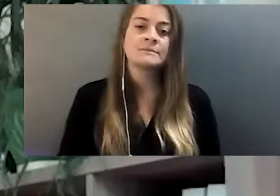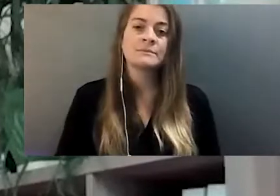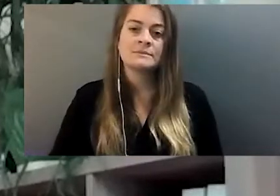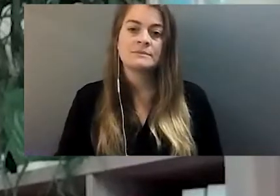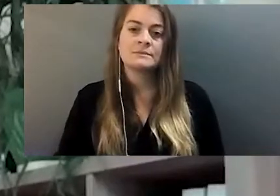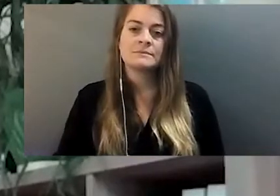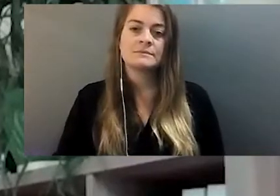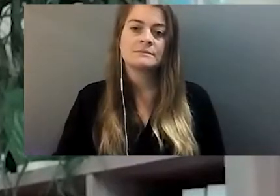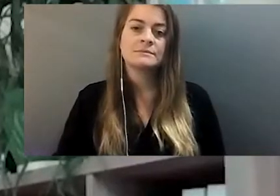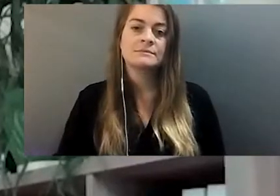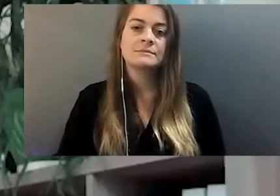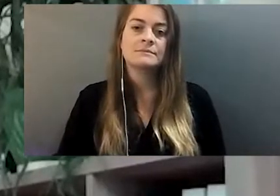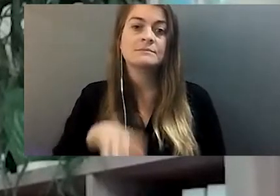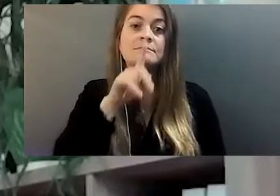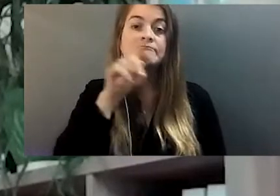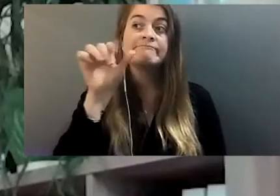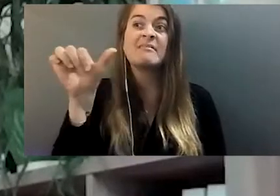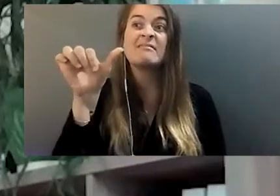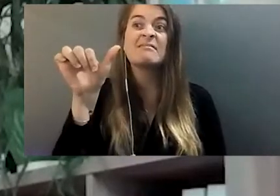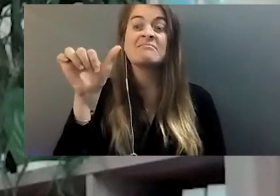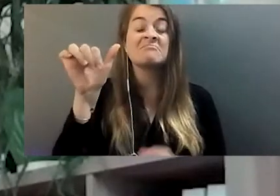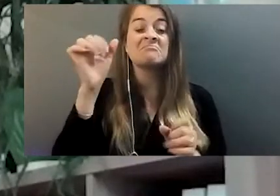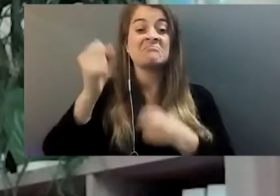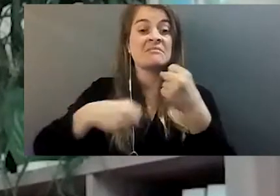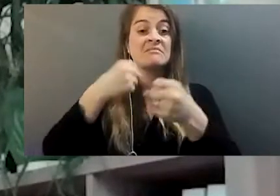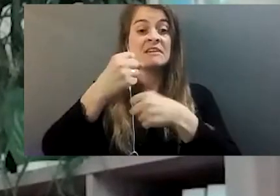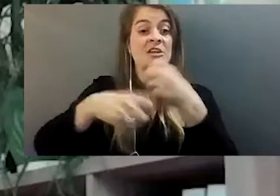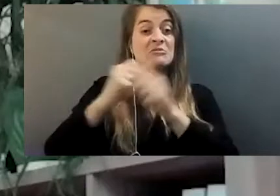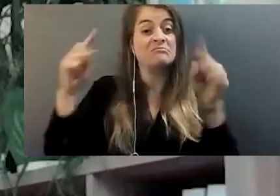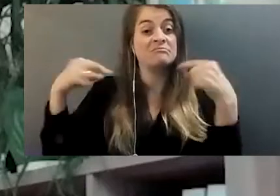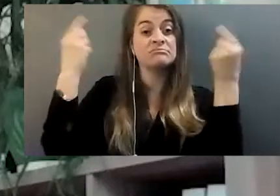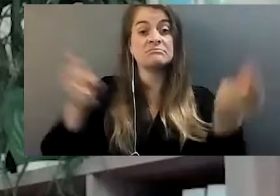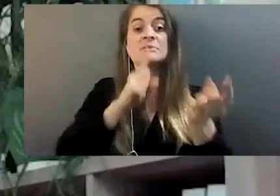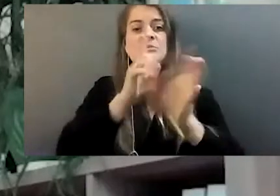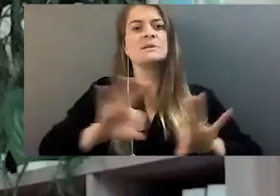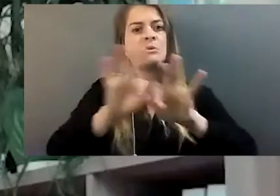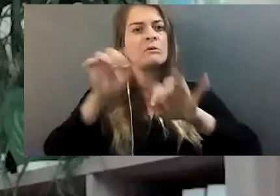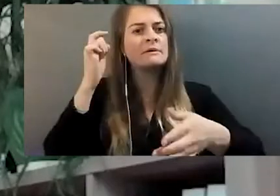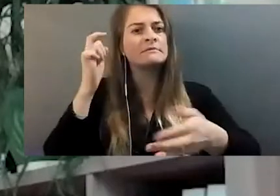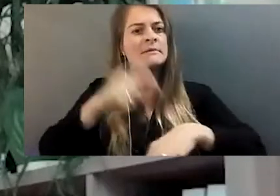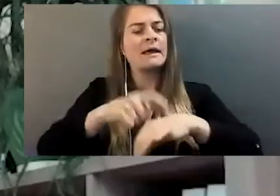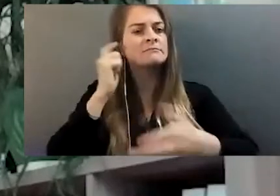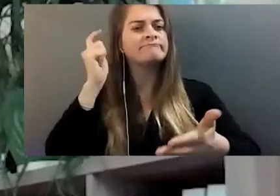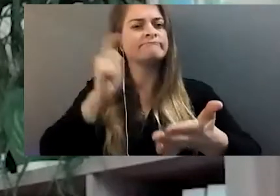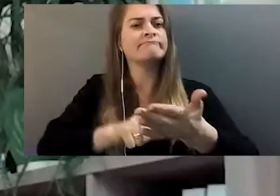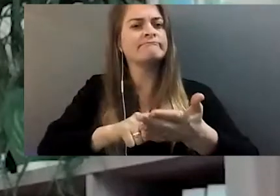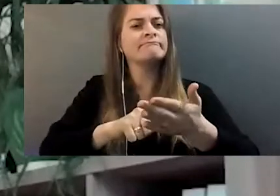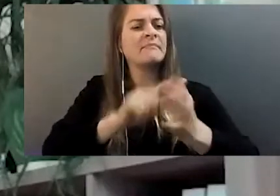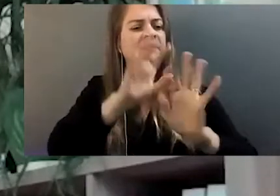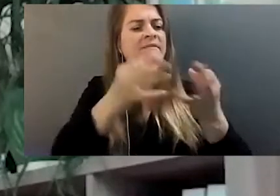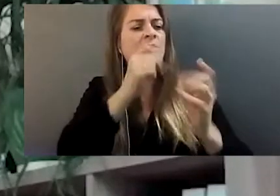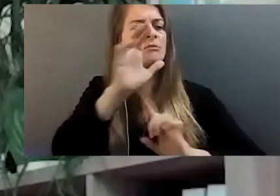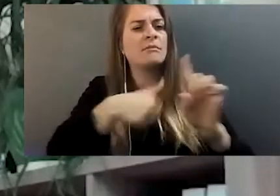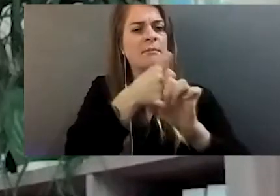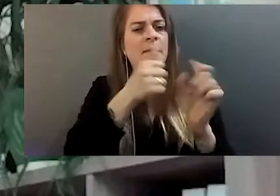In any other year, Alzheimer's Awareness Month is an important time to shine a spotlight on issues affecting families living with